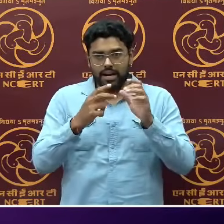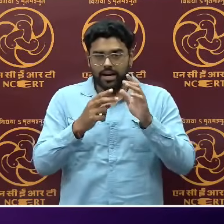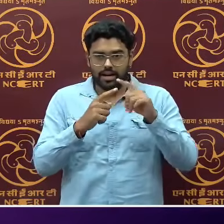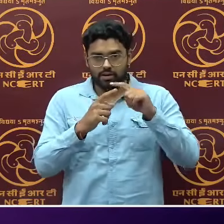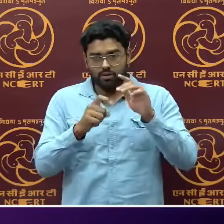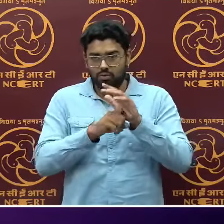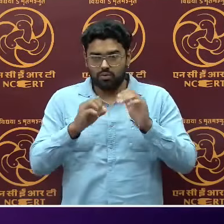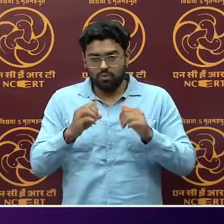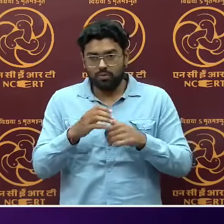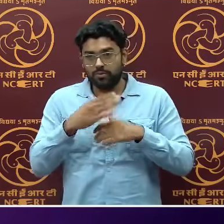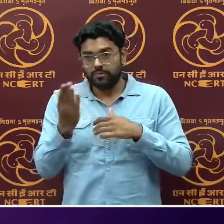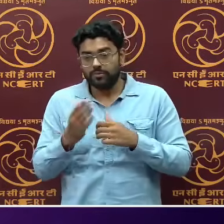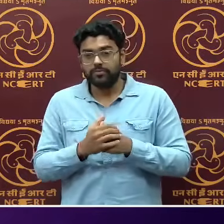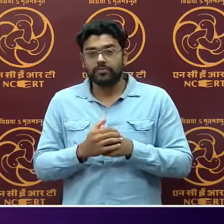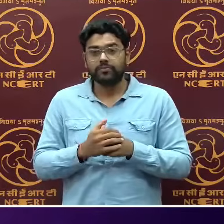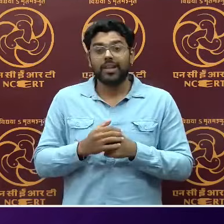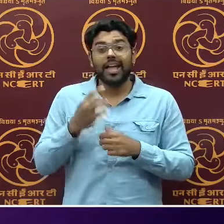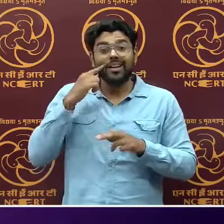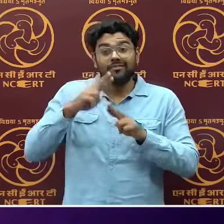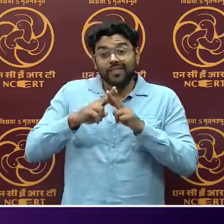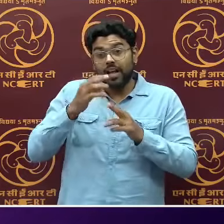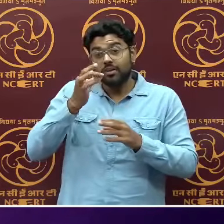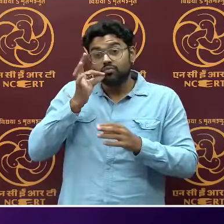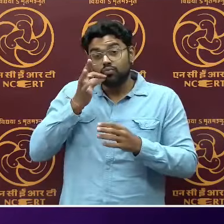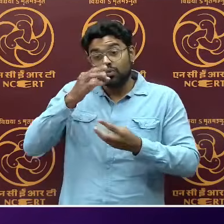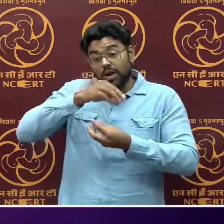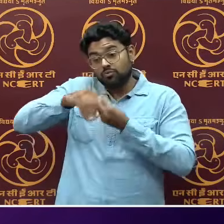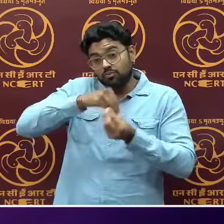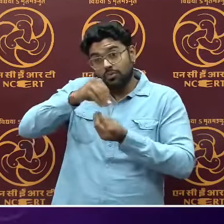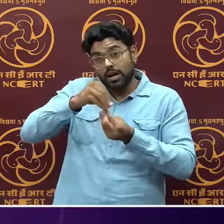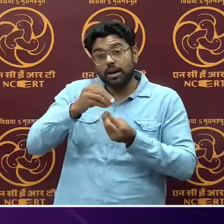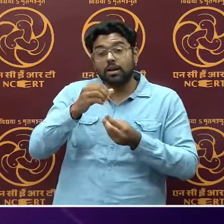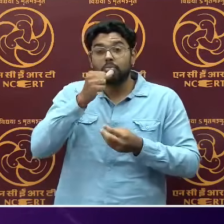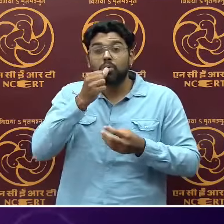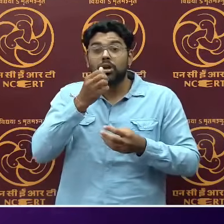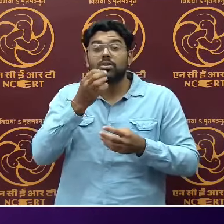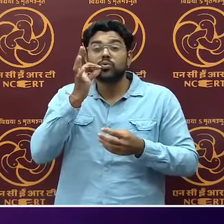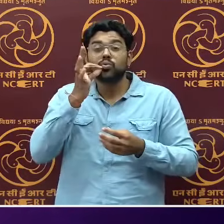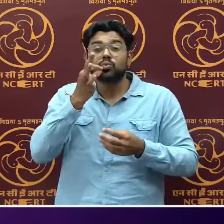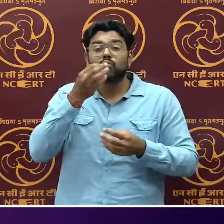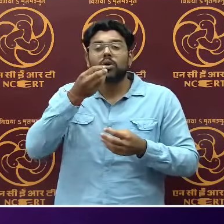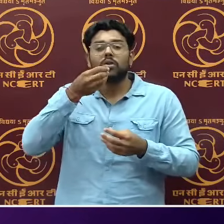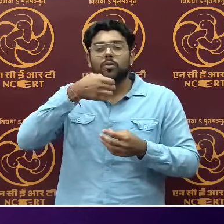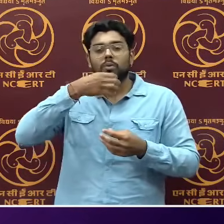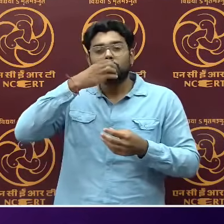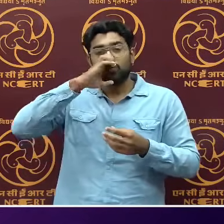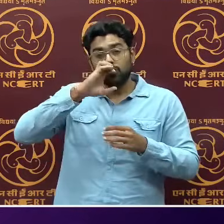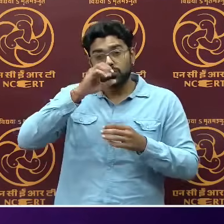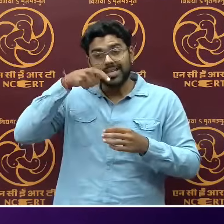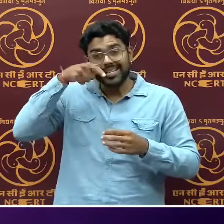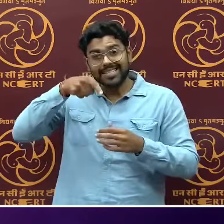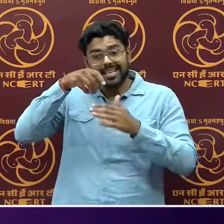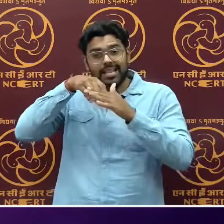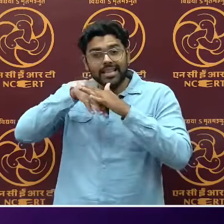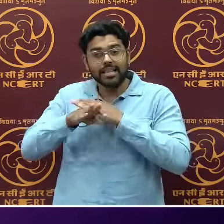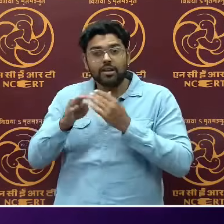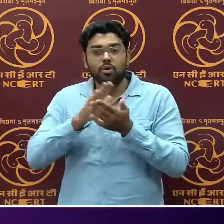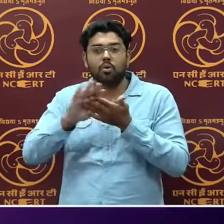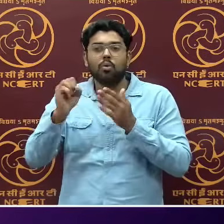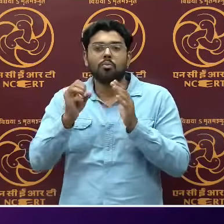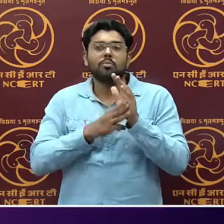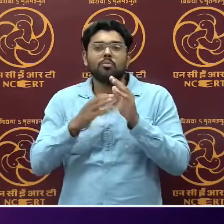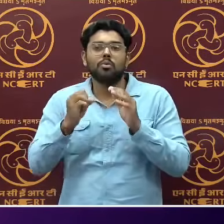mixed fruit juice is what? Homogeneous mixture. We are not able to tell that what all is mixed in this fruit